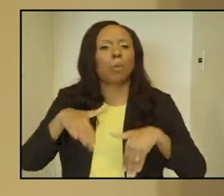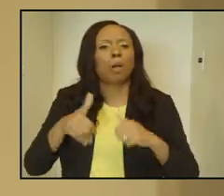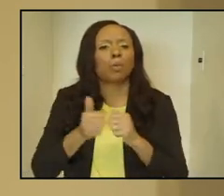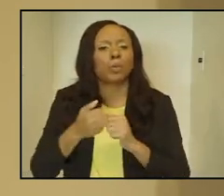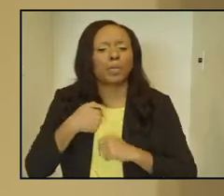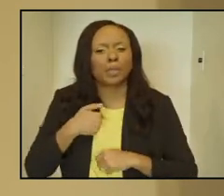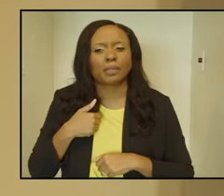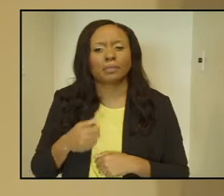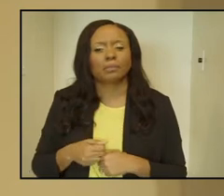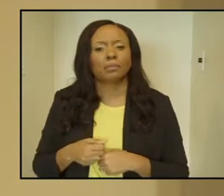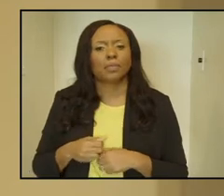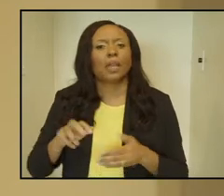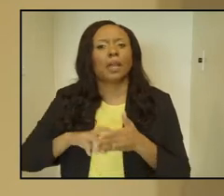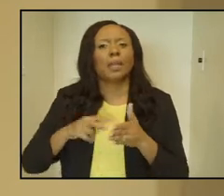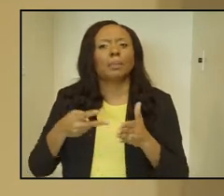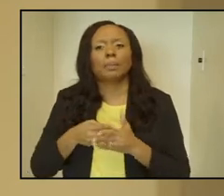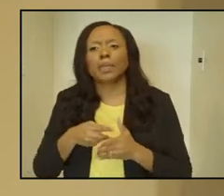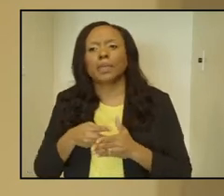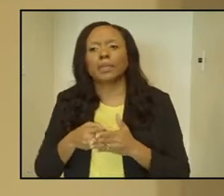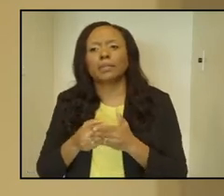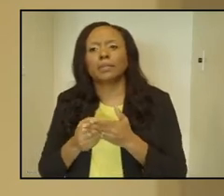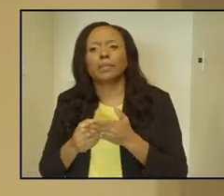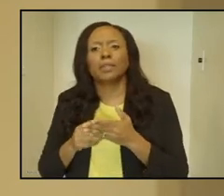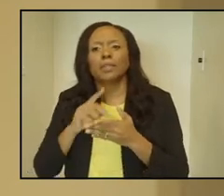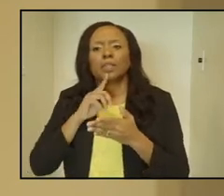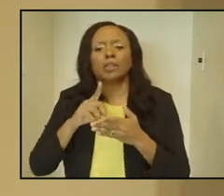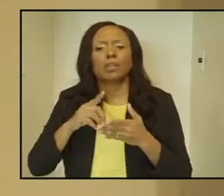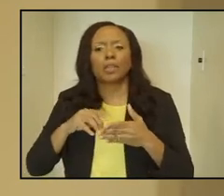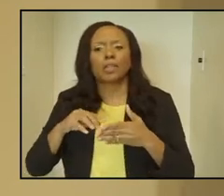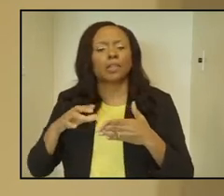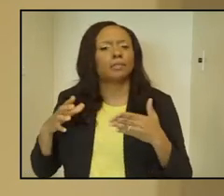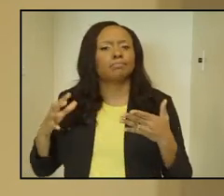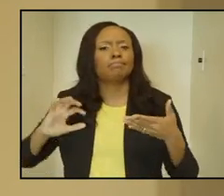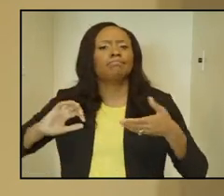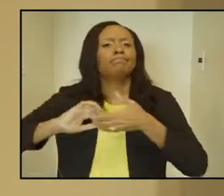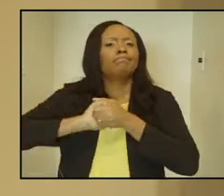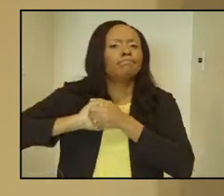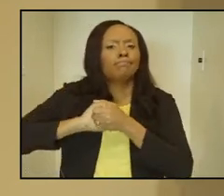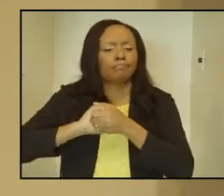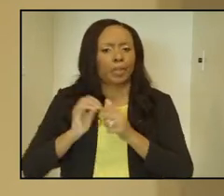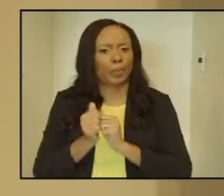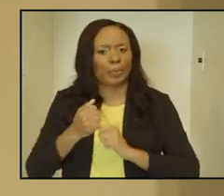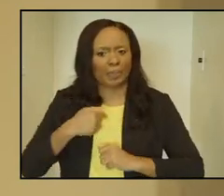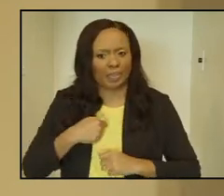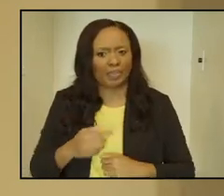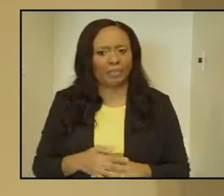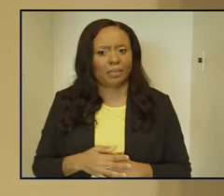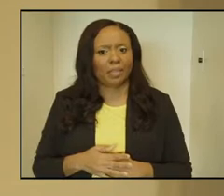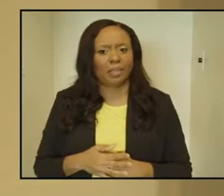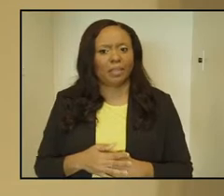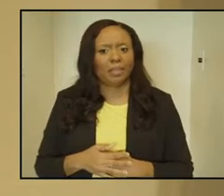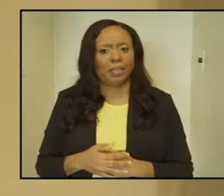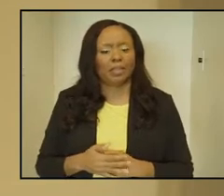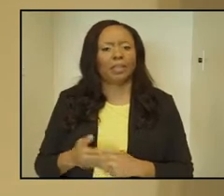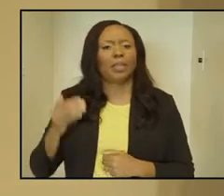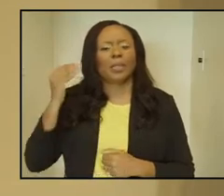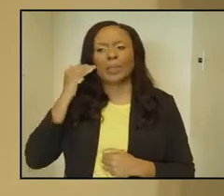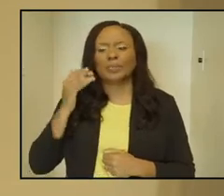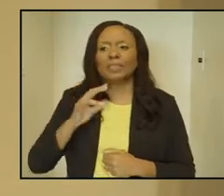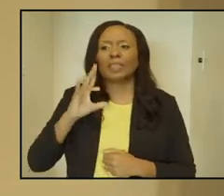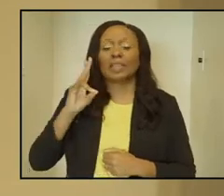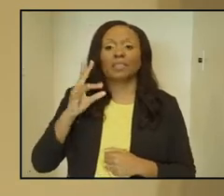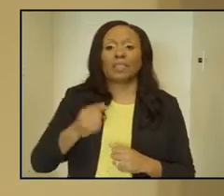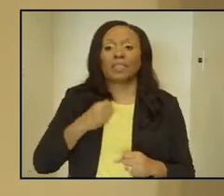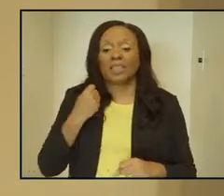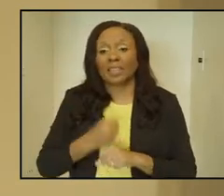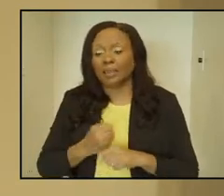said that it wasn't going to happen overnight, and that we reckon that 7 years was a reasonable time